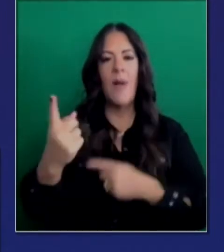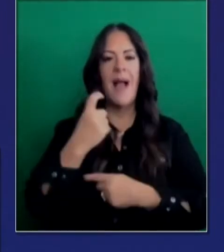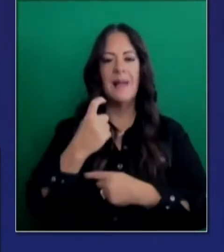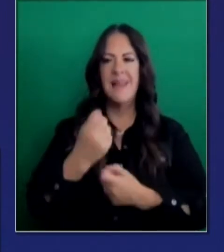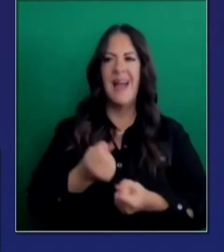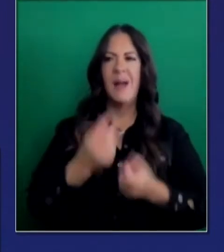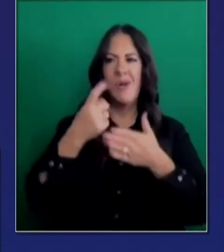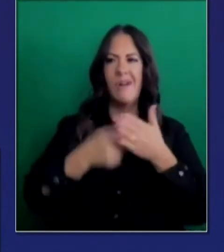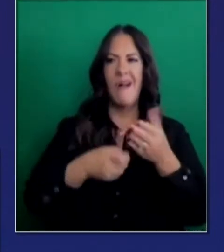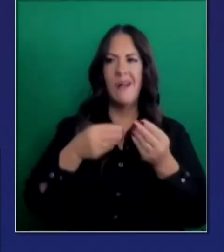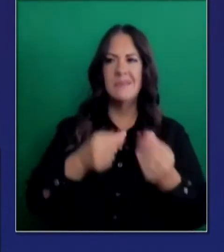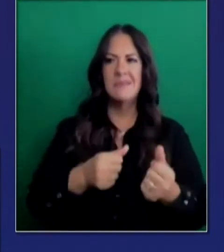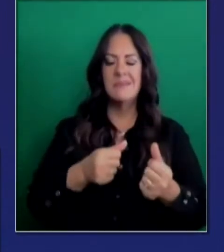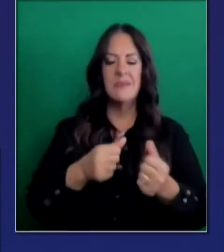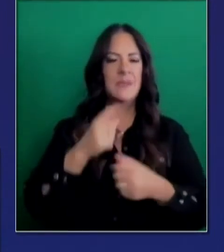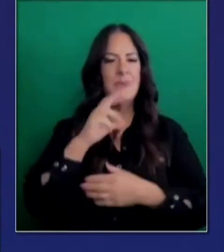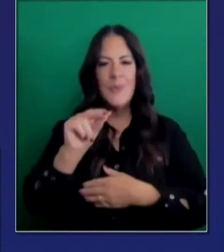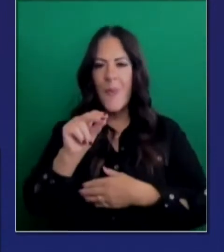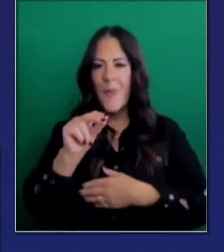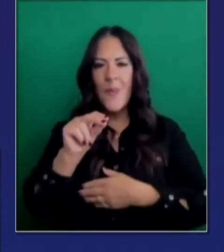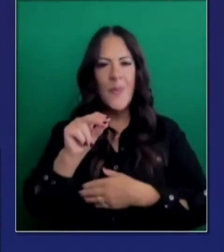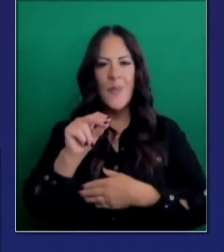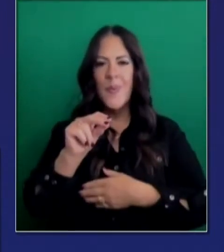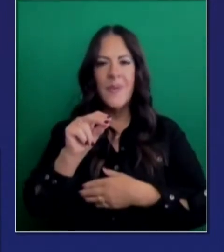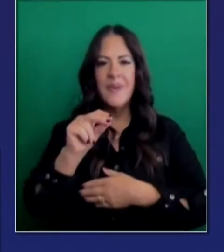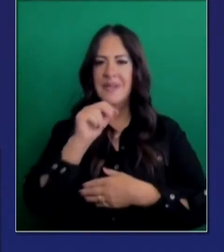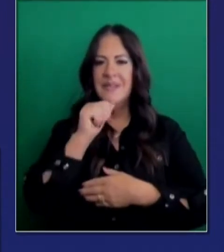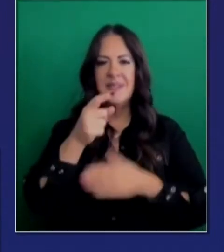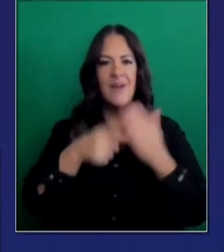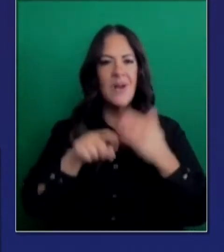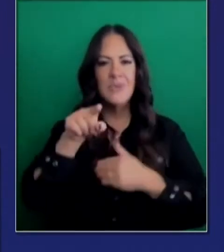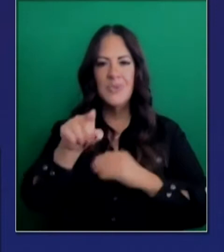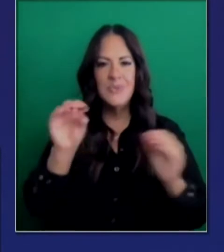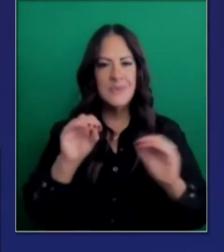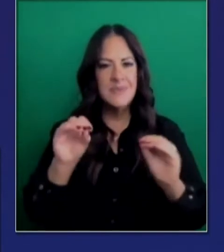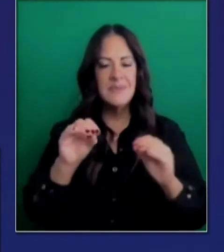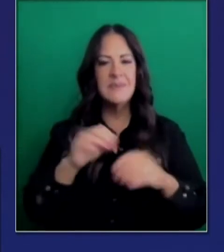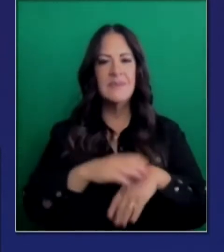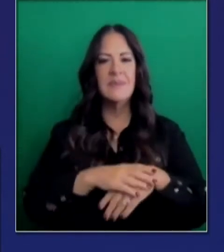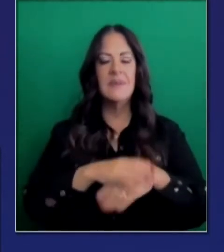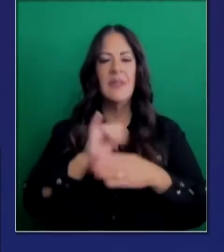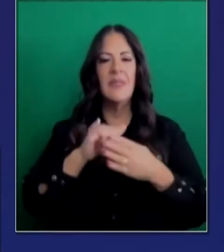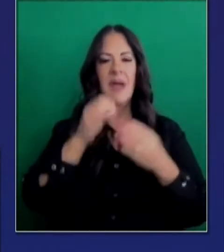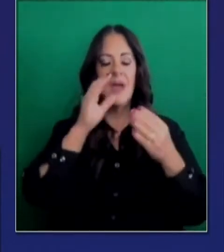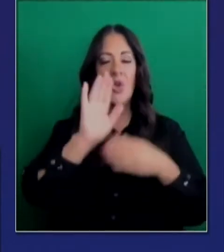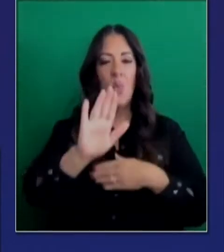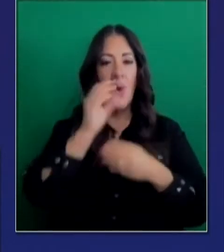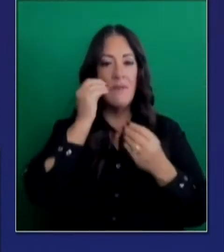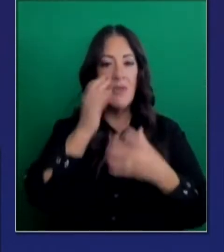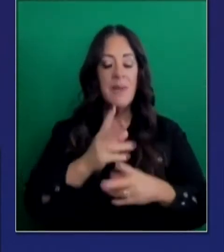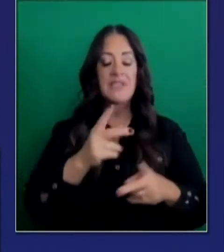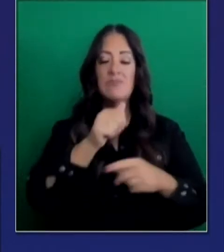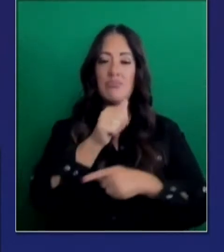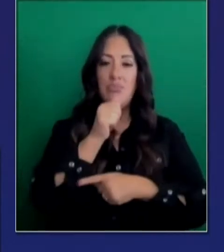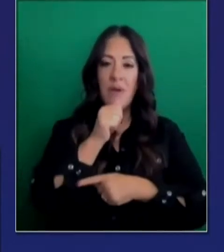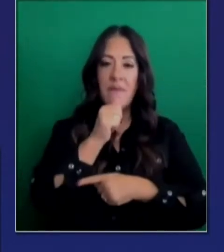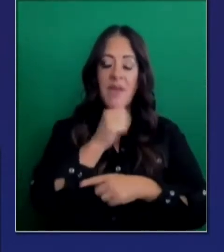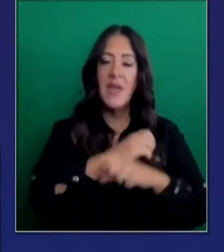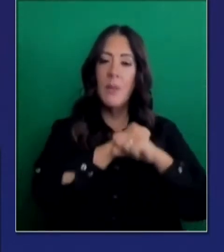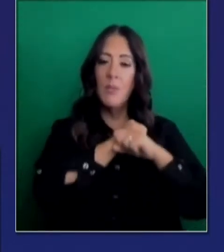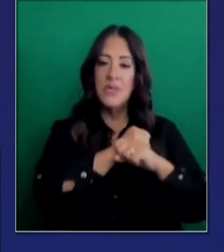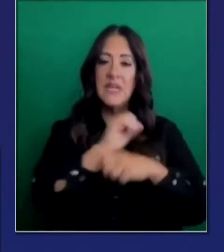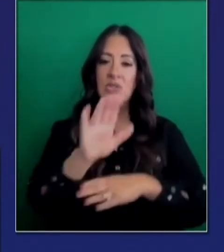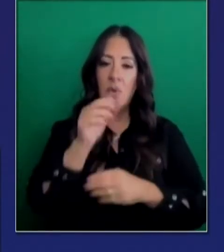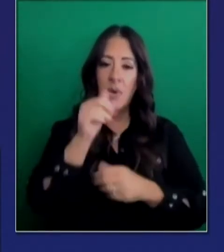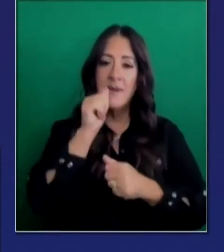you to get this administered. Information is private, it's protected, and then this encouraging a message